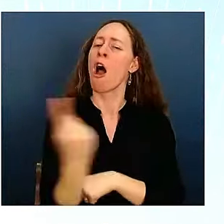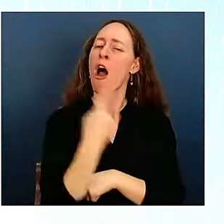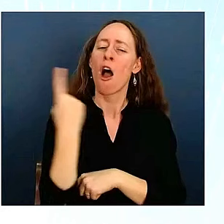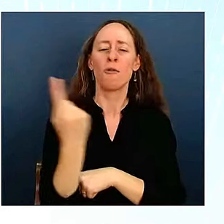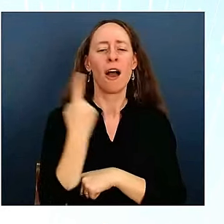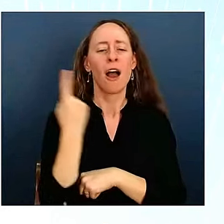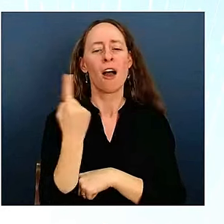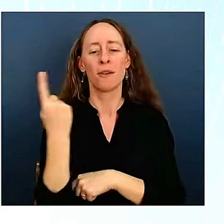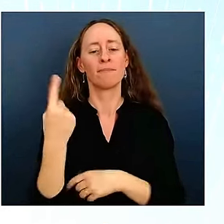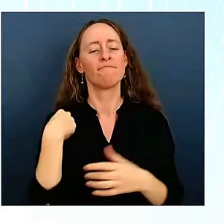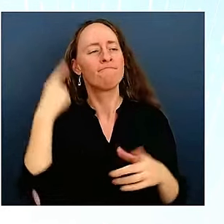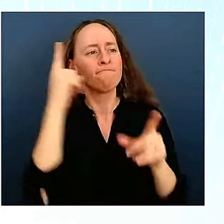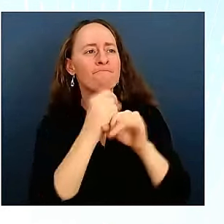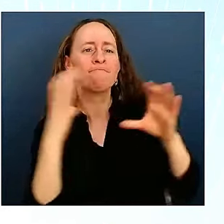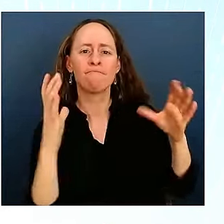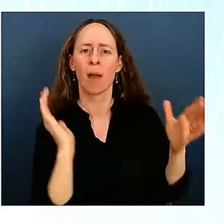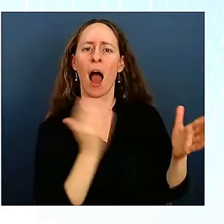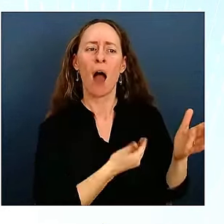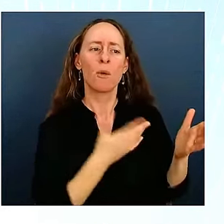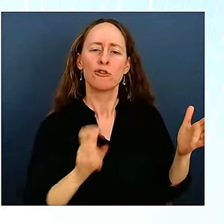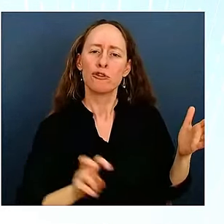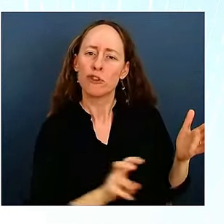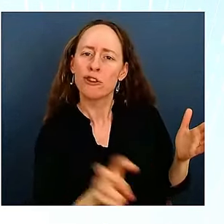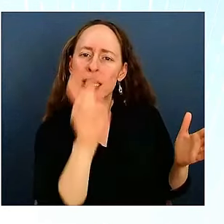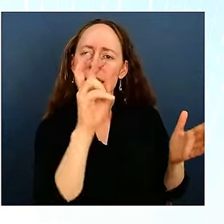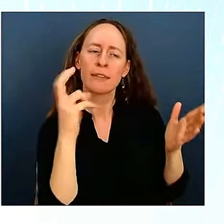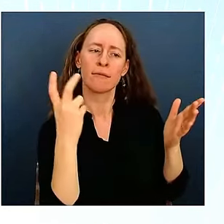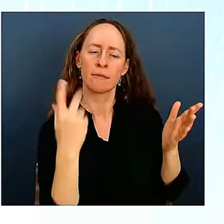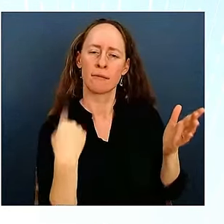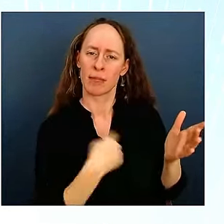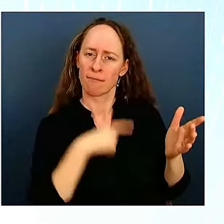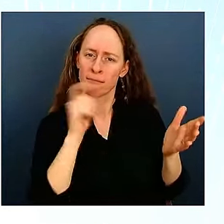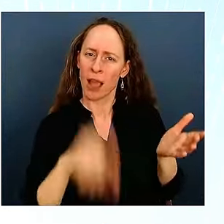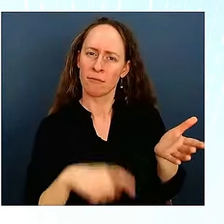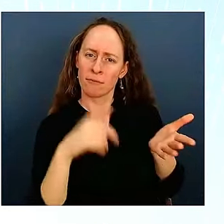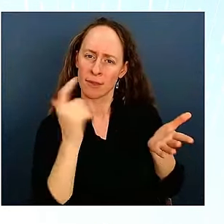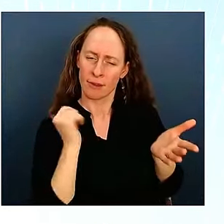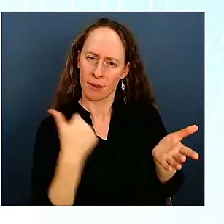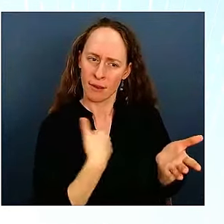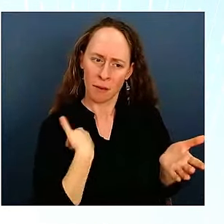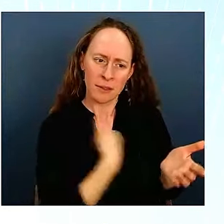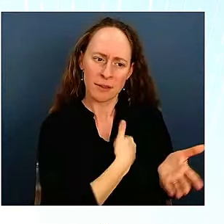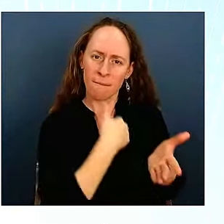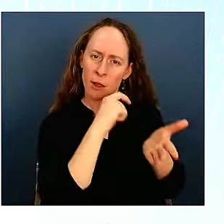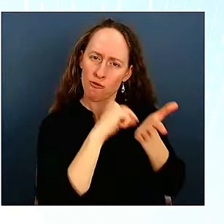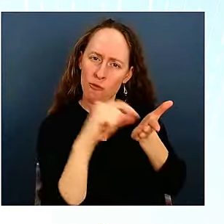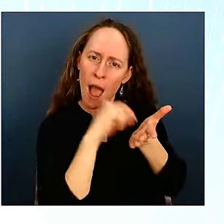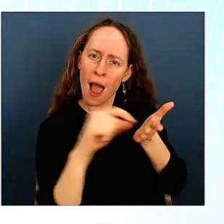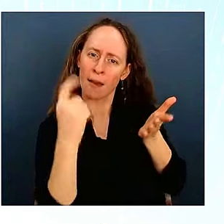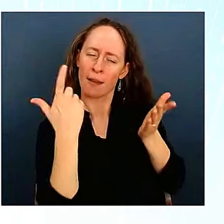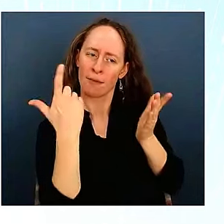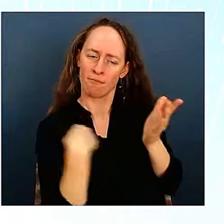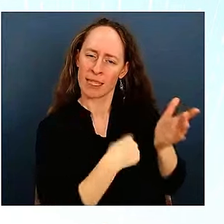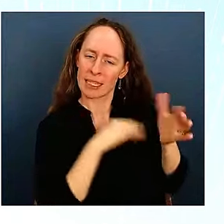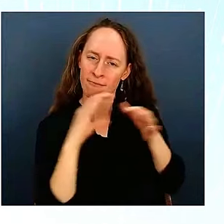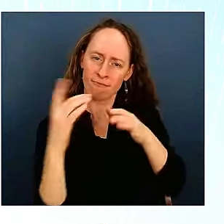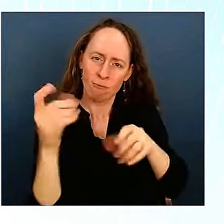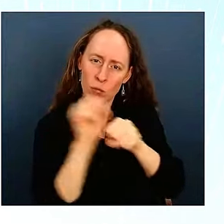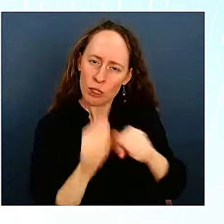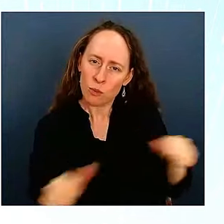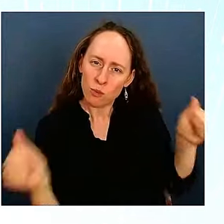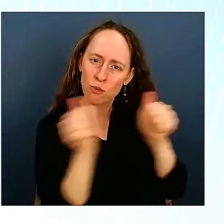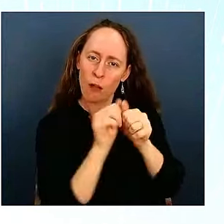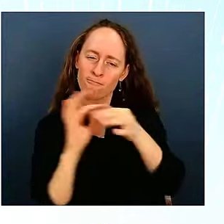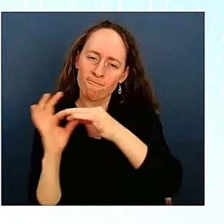people and as a team. For my story, I never expected to be here